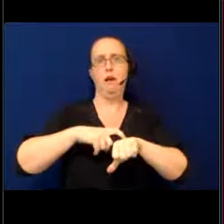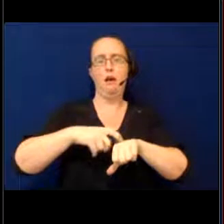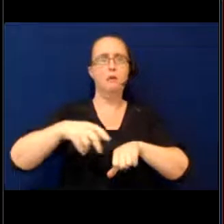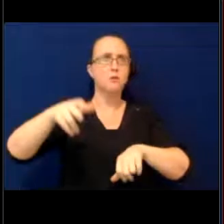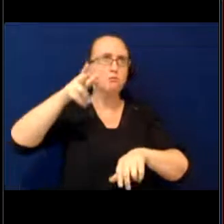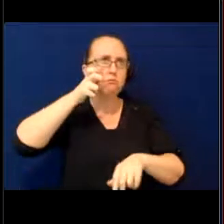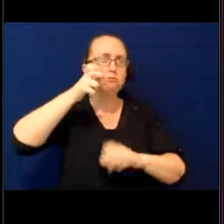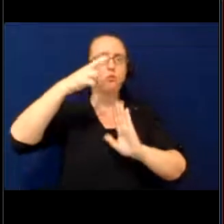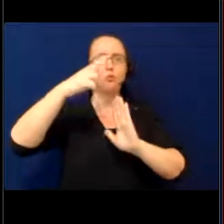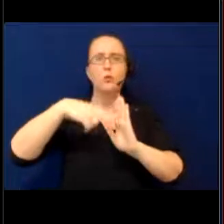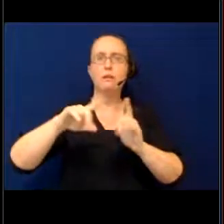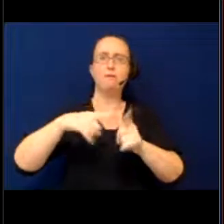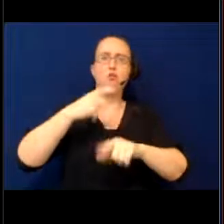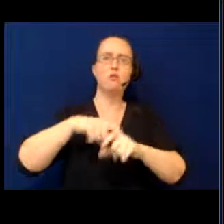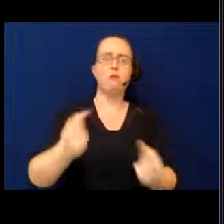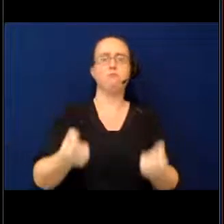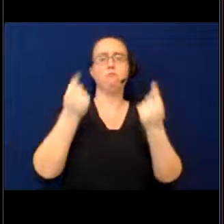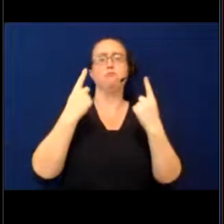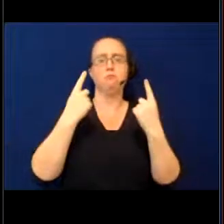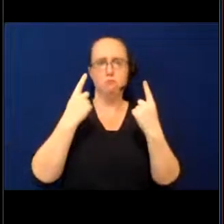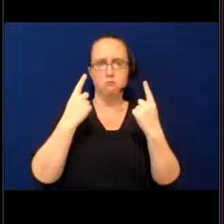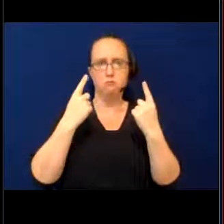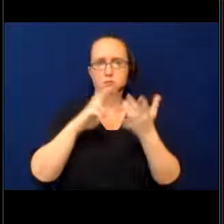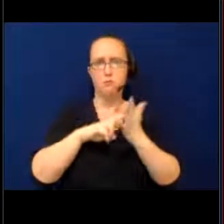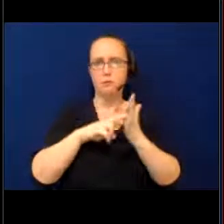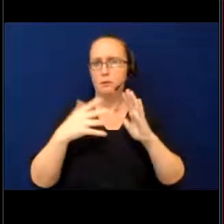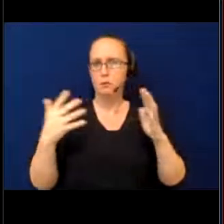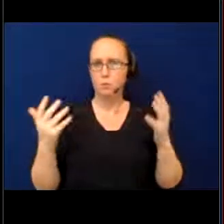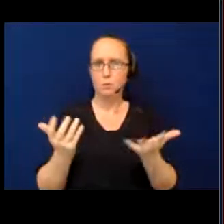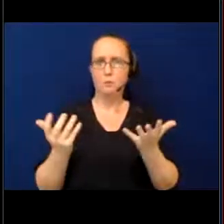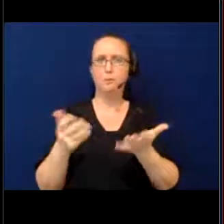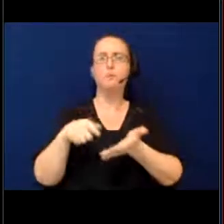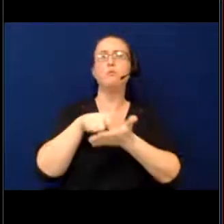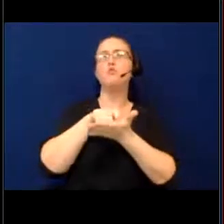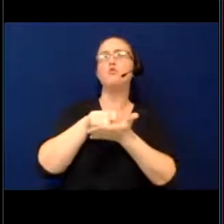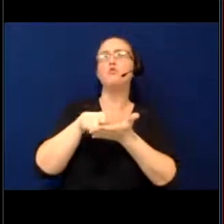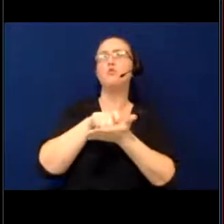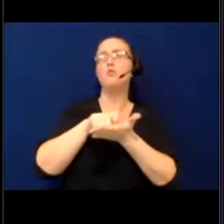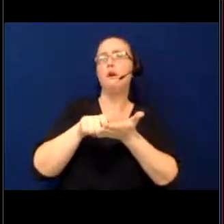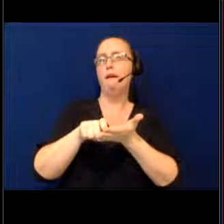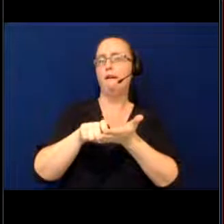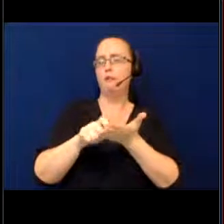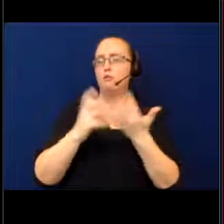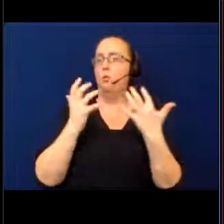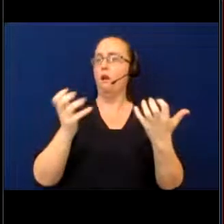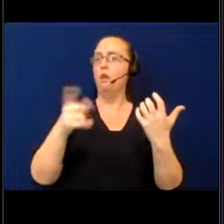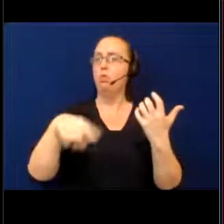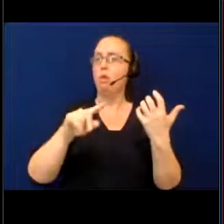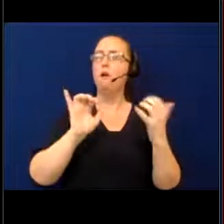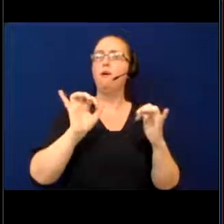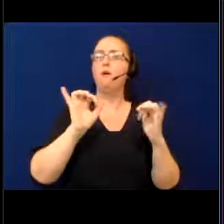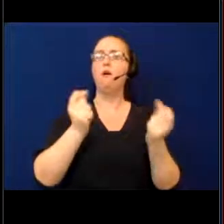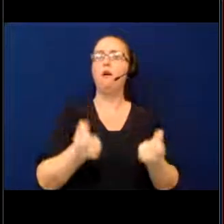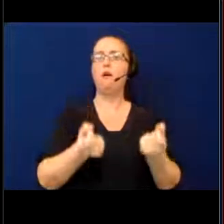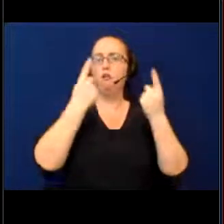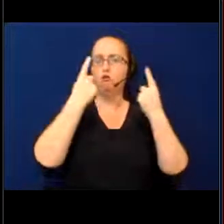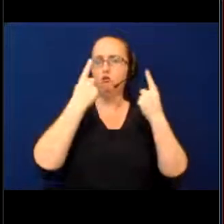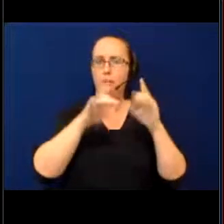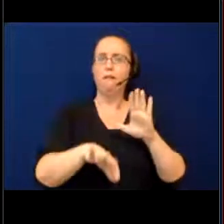it. Plain language means writing so your audience can find what they need, understand what they